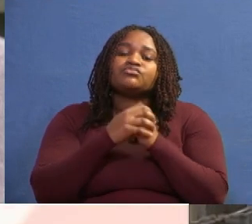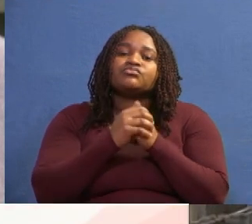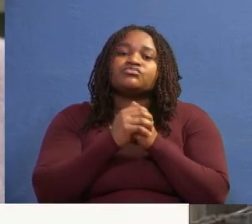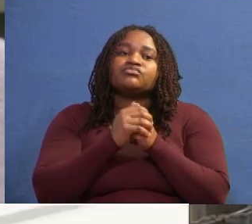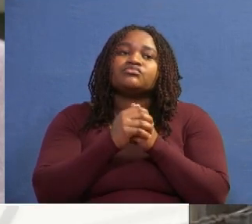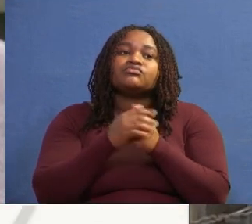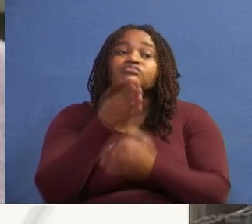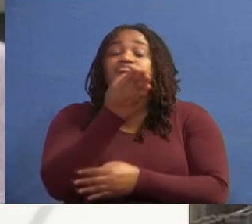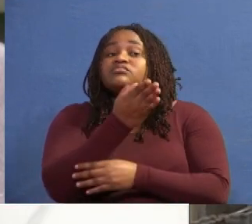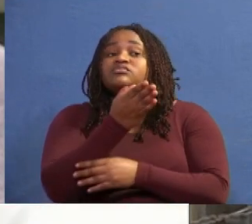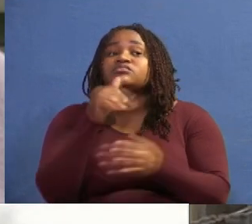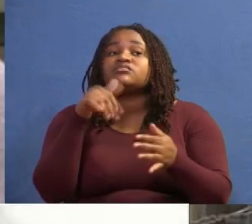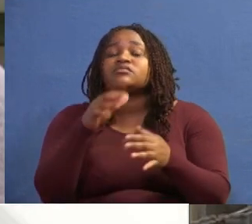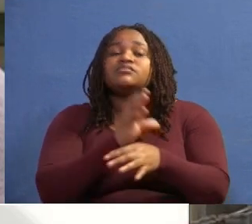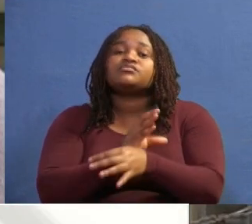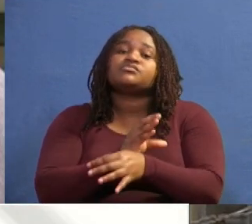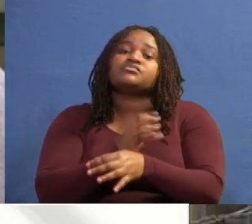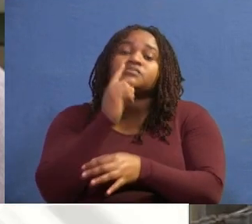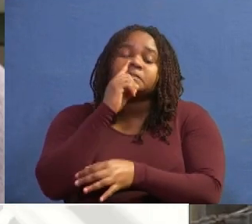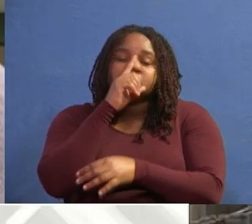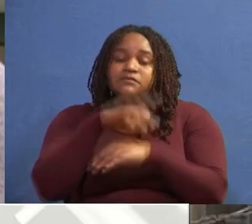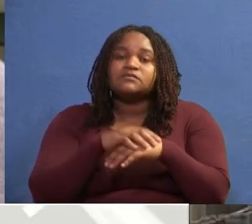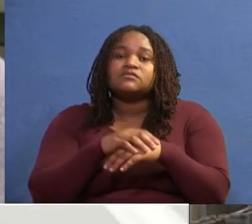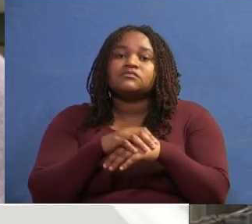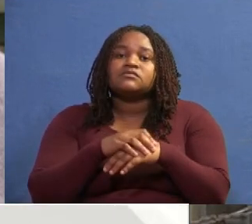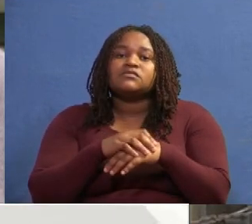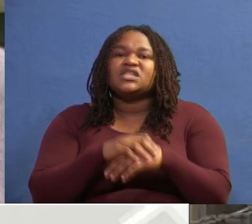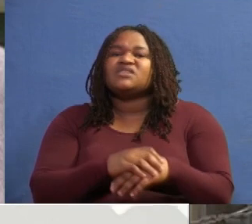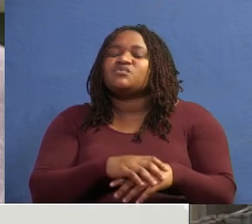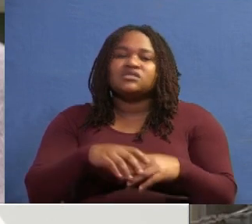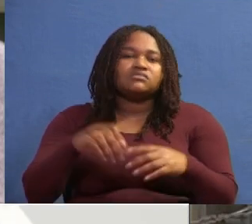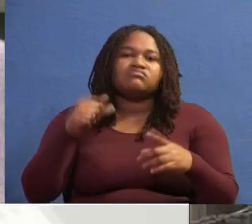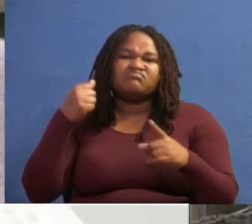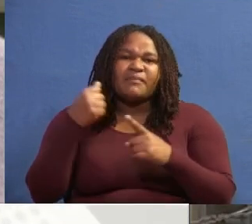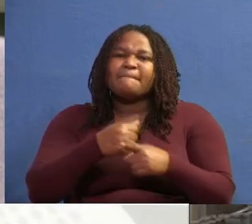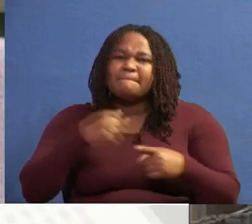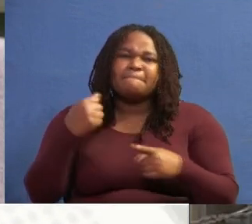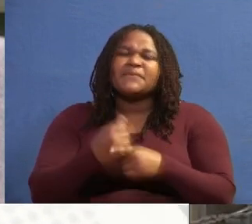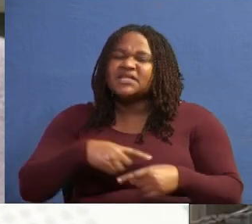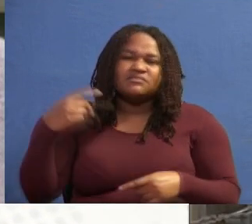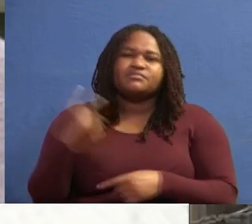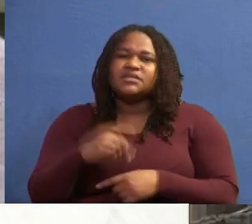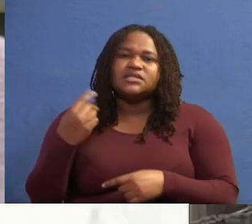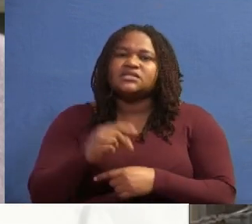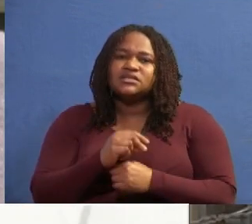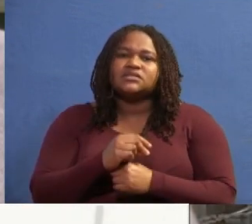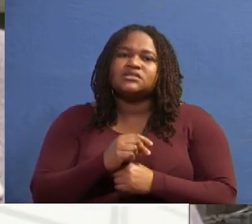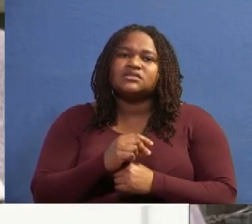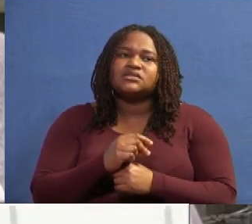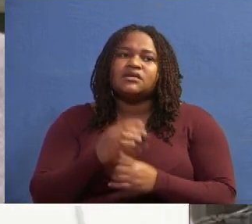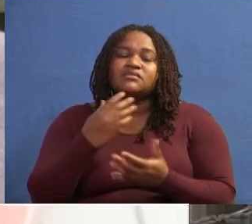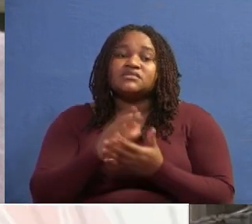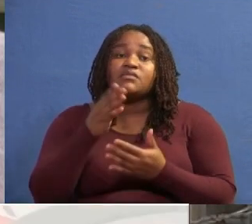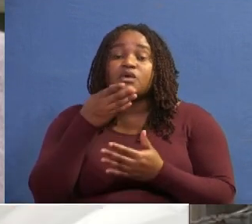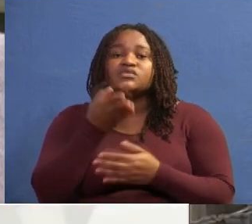mimi nilikuwa hapo kwa kanisani, kweli nilipigwa. Na mtu ananipiga sio mtu ambaye ya